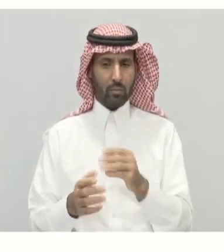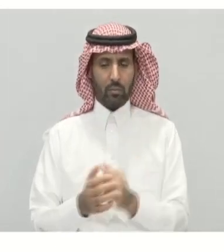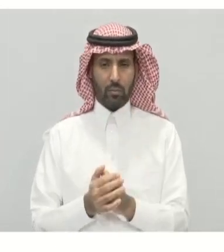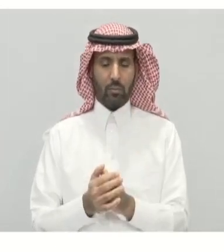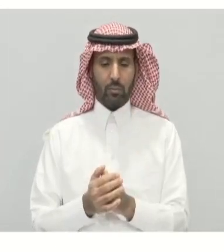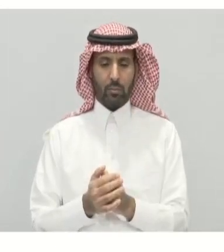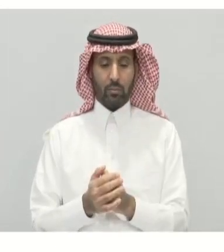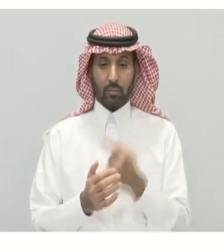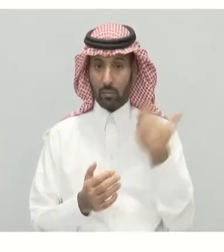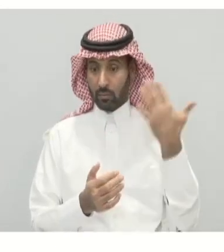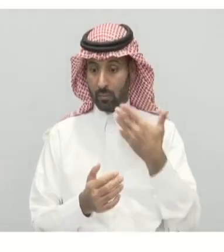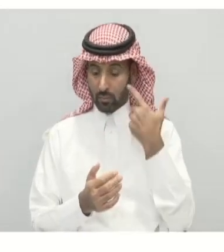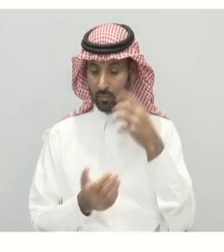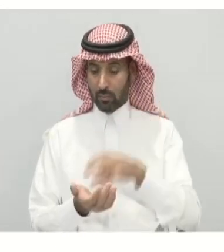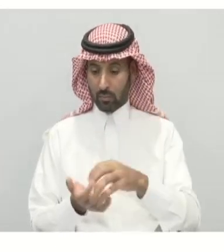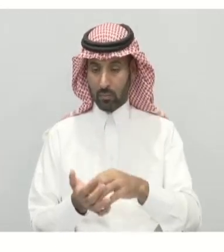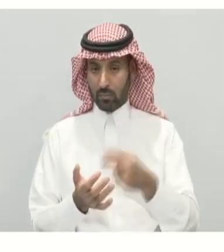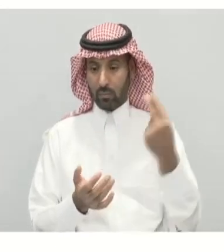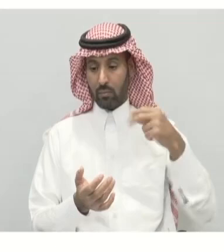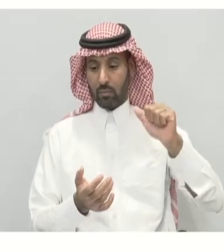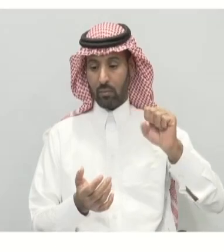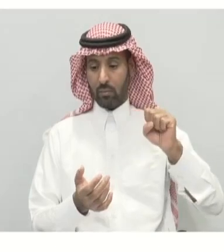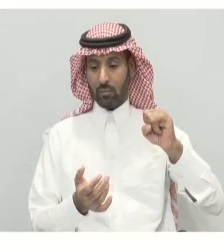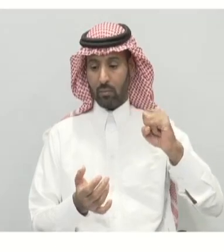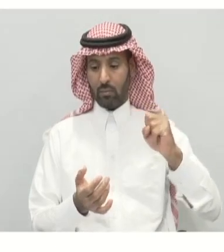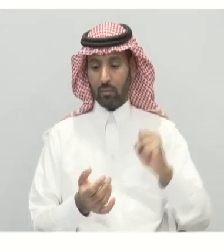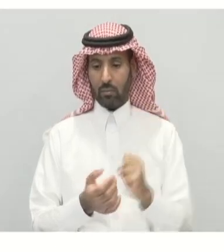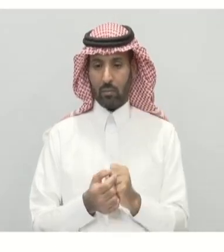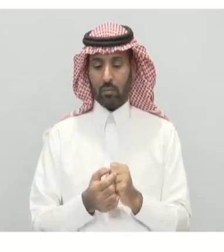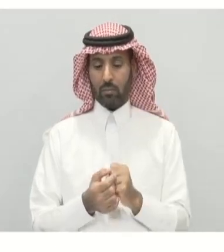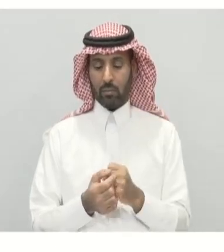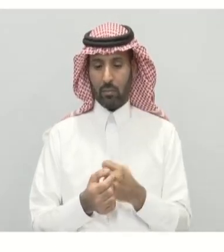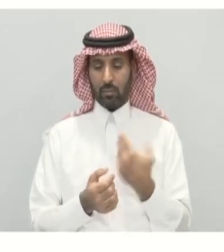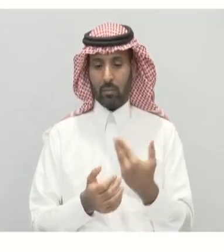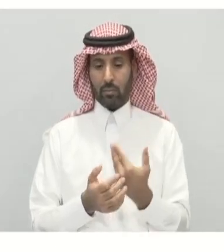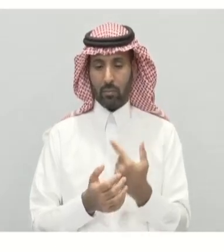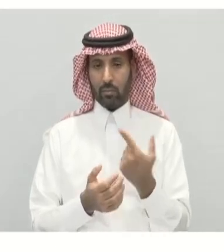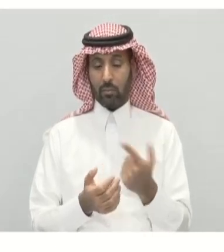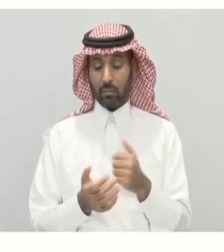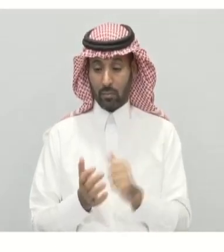me. Imagine that you were Hussein, what would you do? Okay,